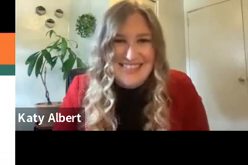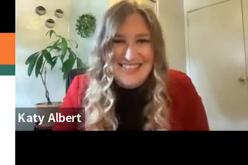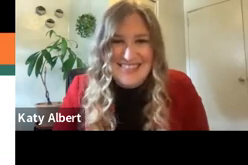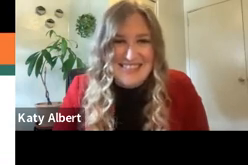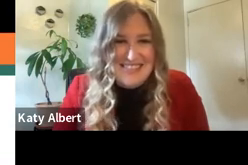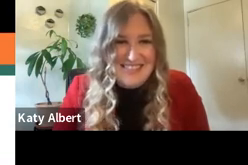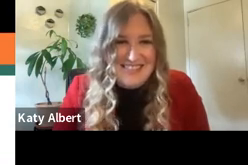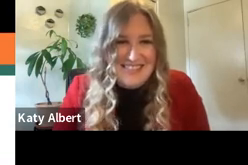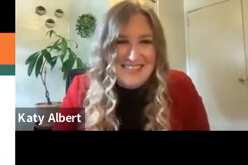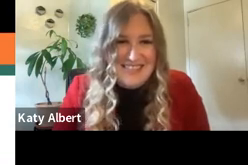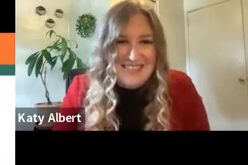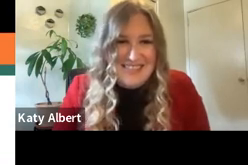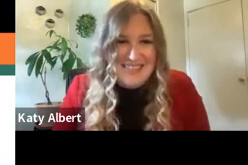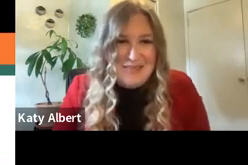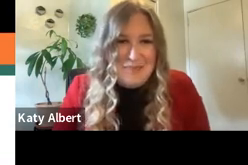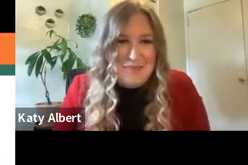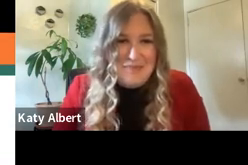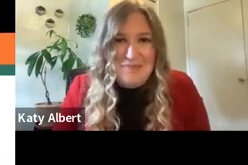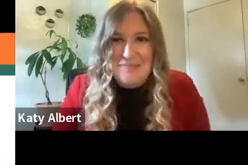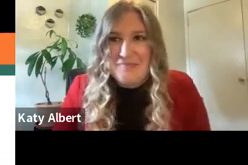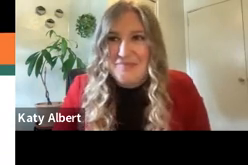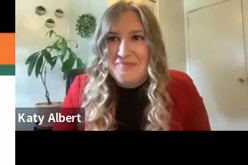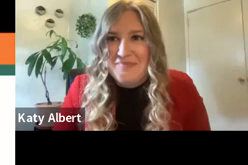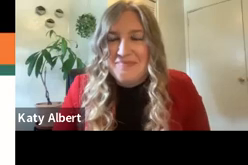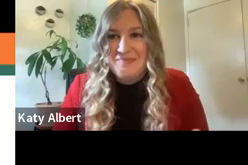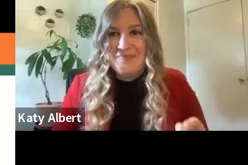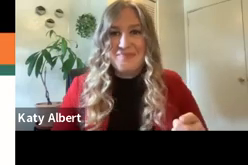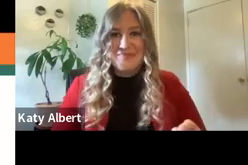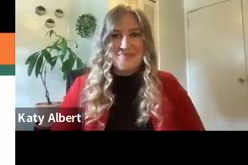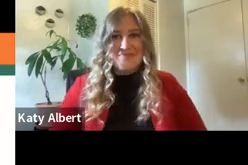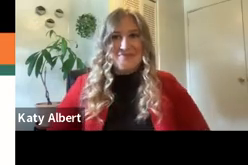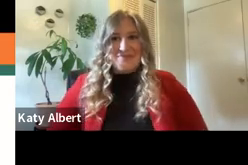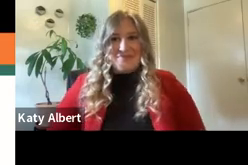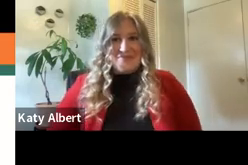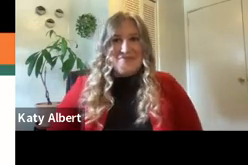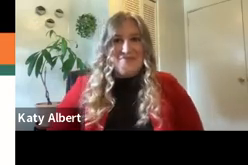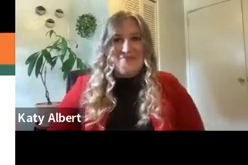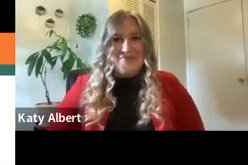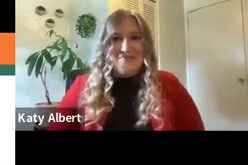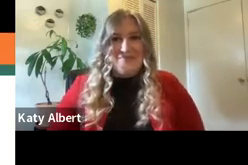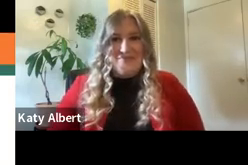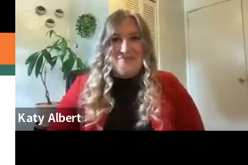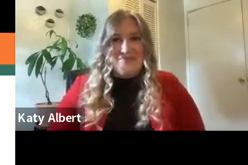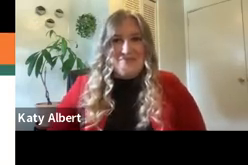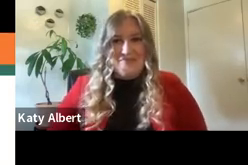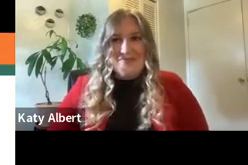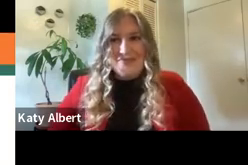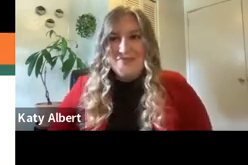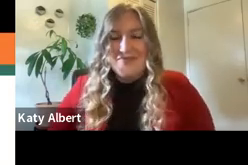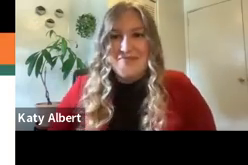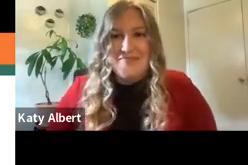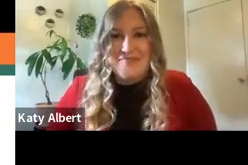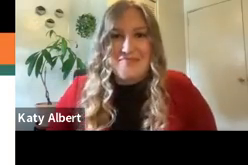Hello, everybody. We have had an outfit change, and we are here to do the